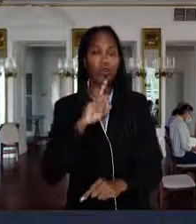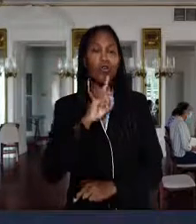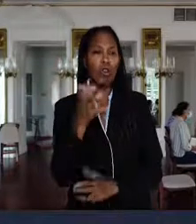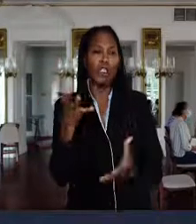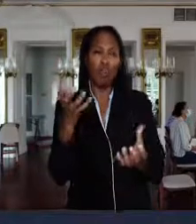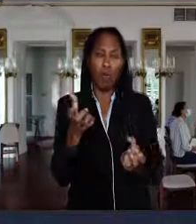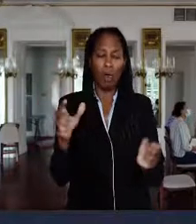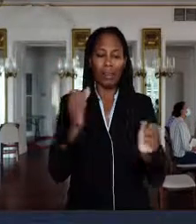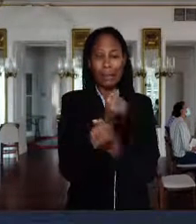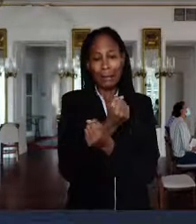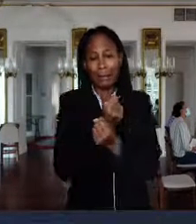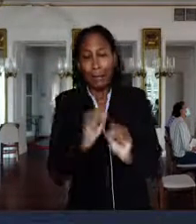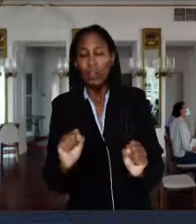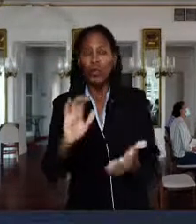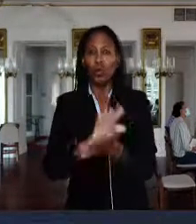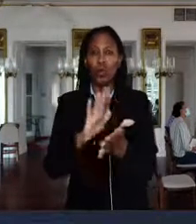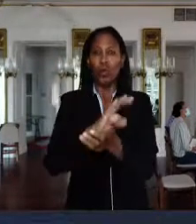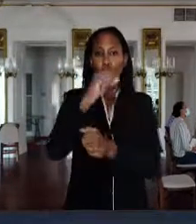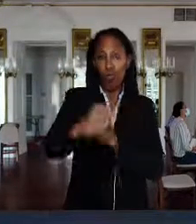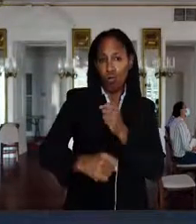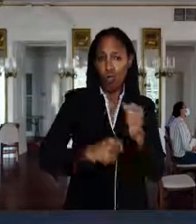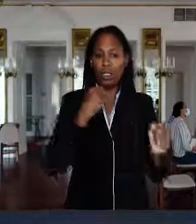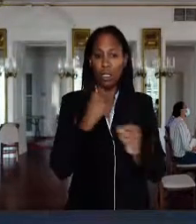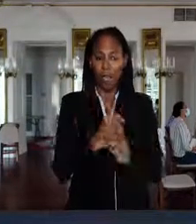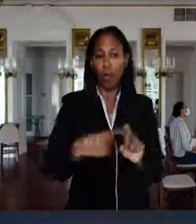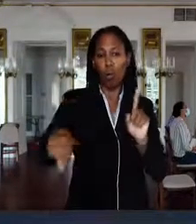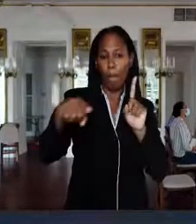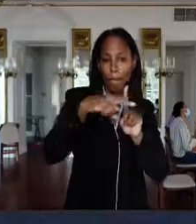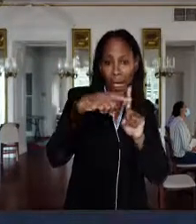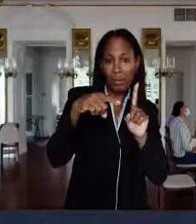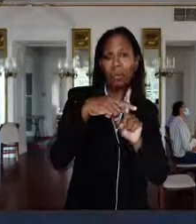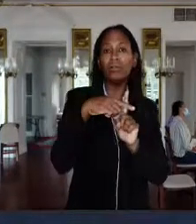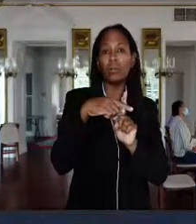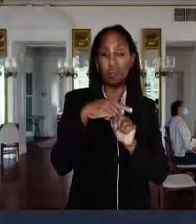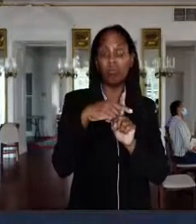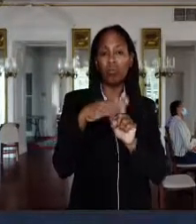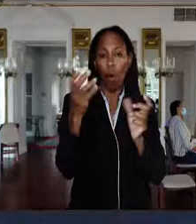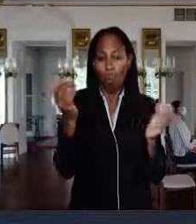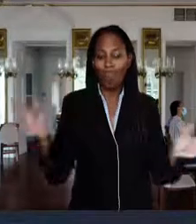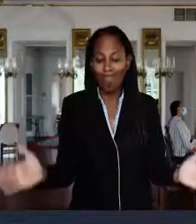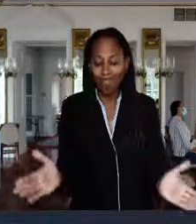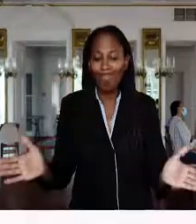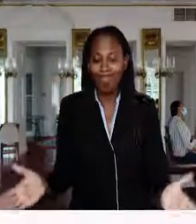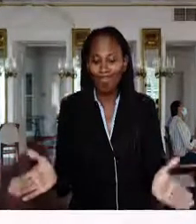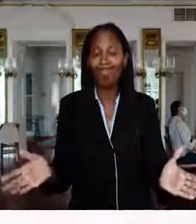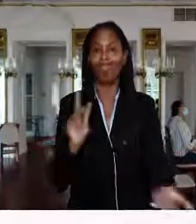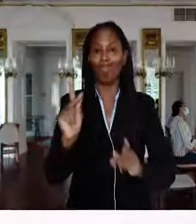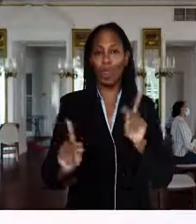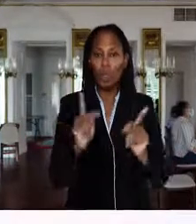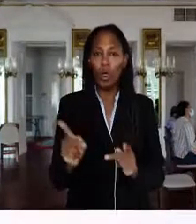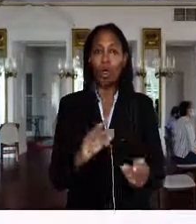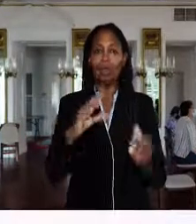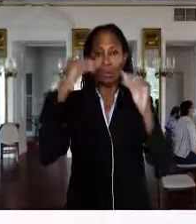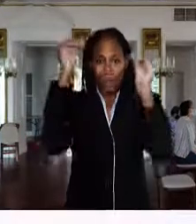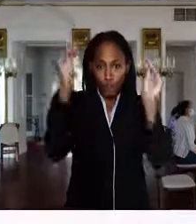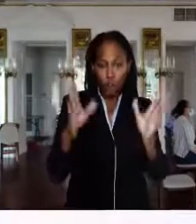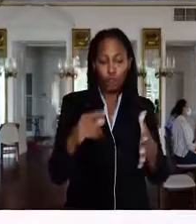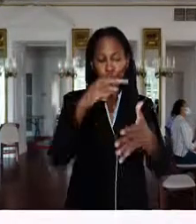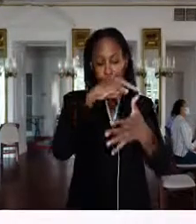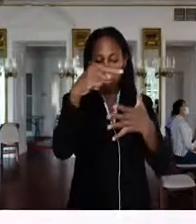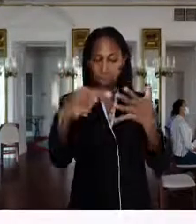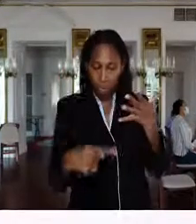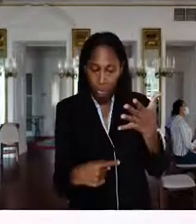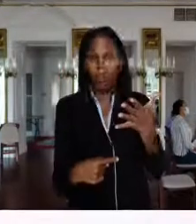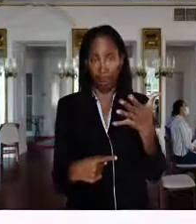safe school year, and we want to do it in a positive way by encouraging people, teachers, bus drivers, cafeteria